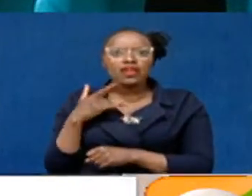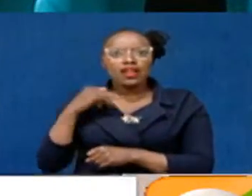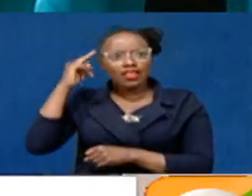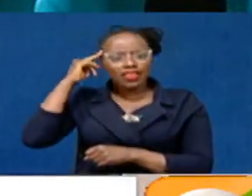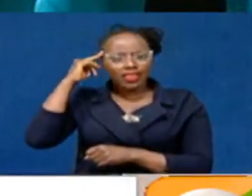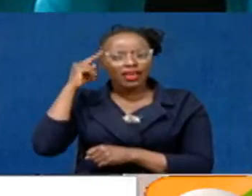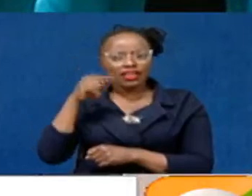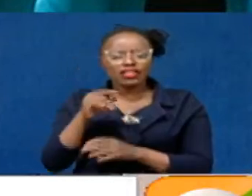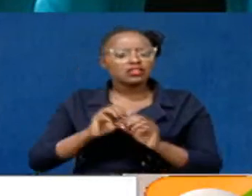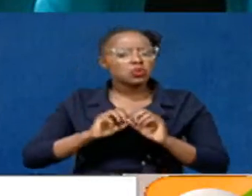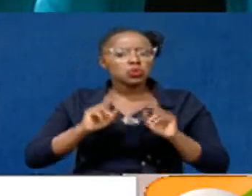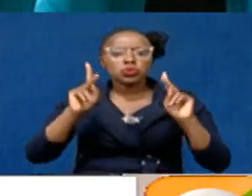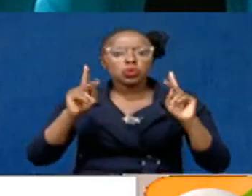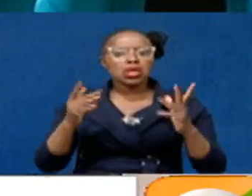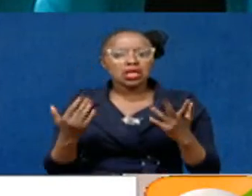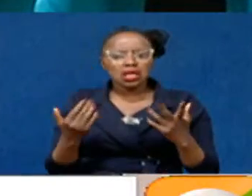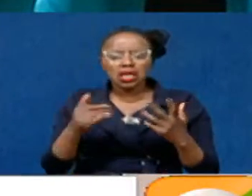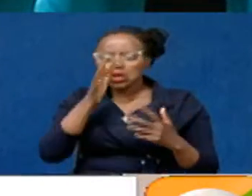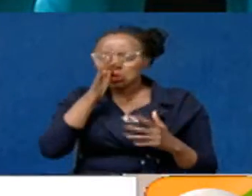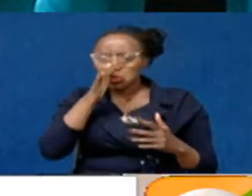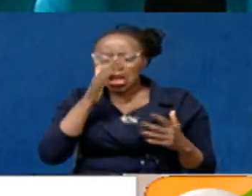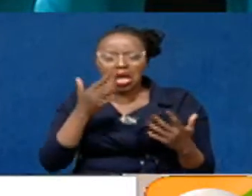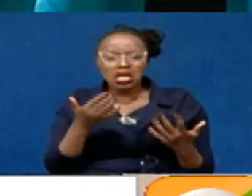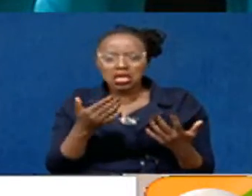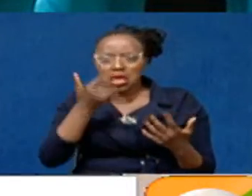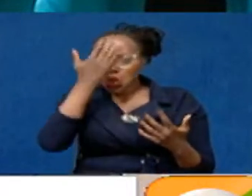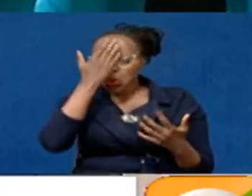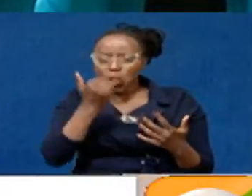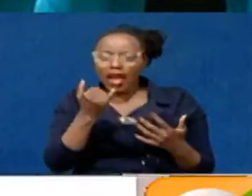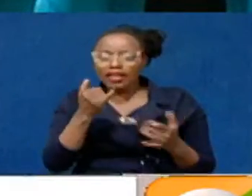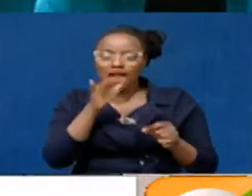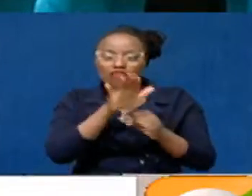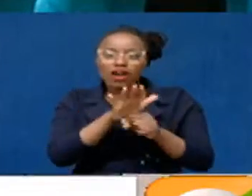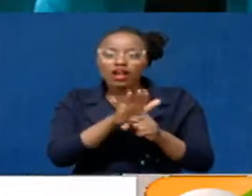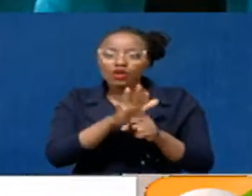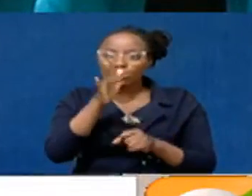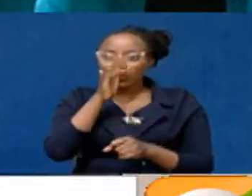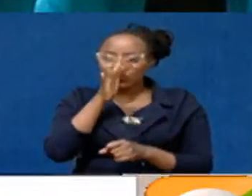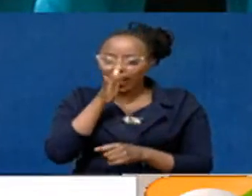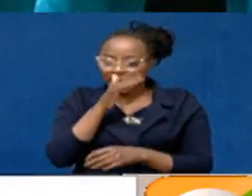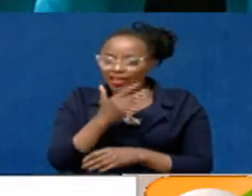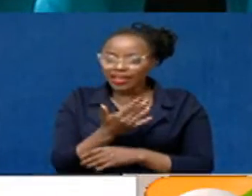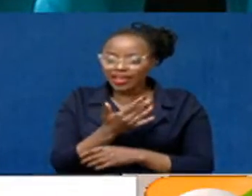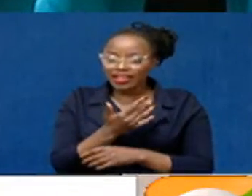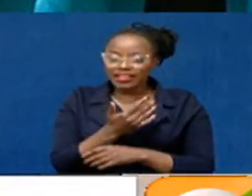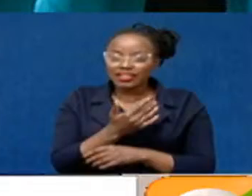think that it's okay to lie. Because there's so much lying